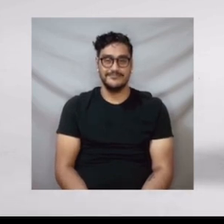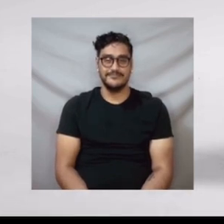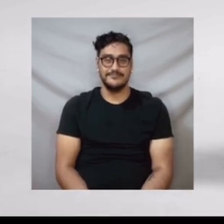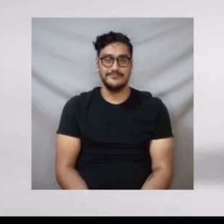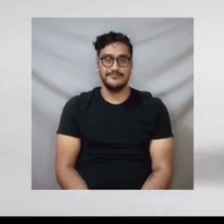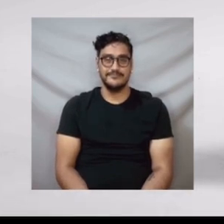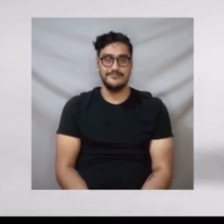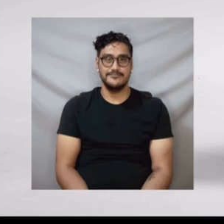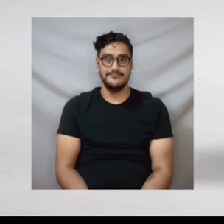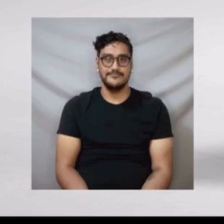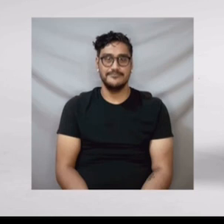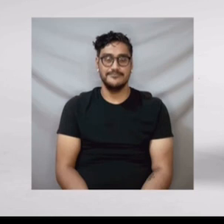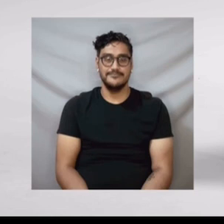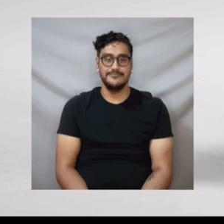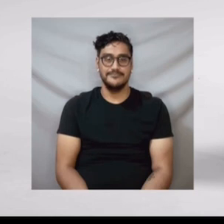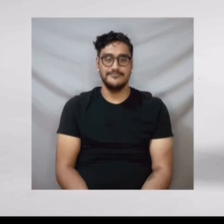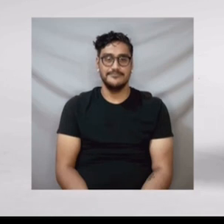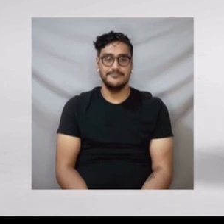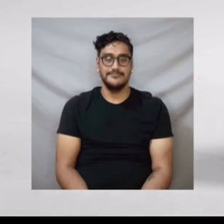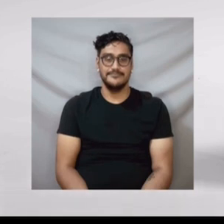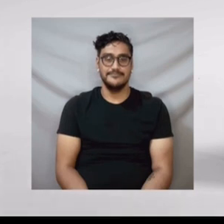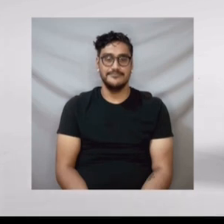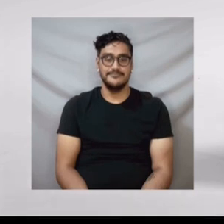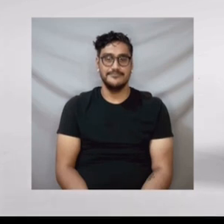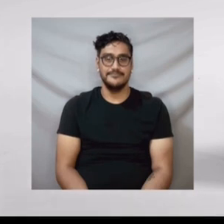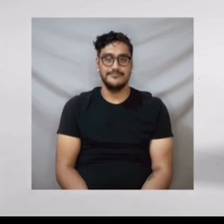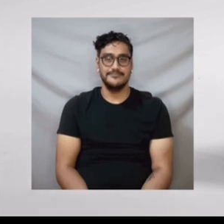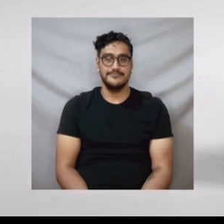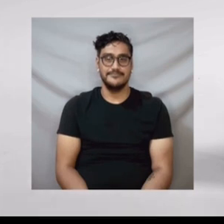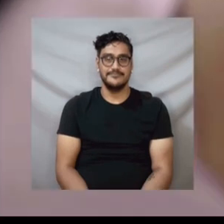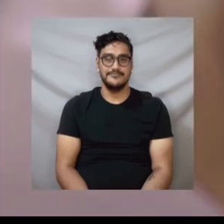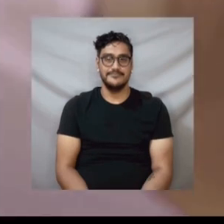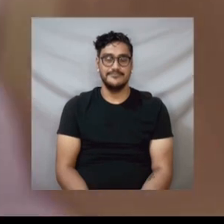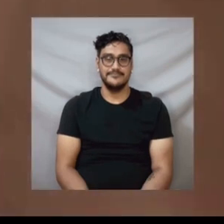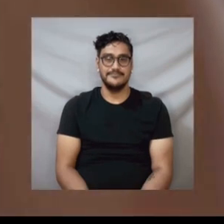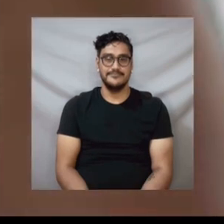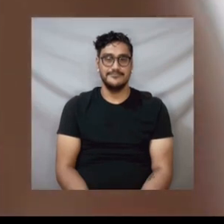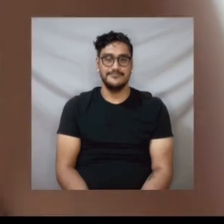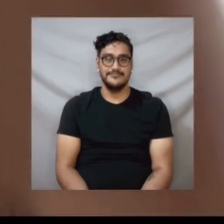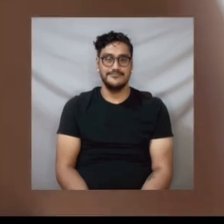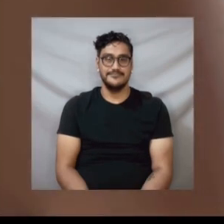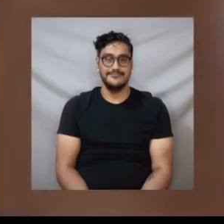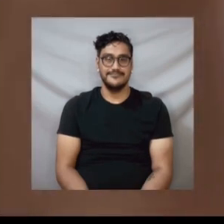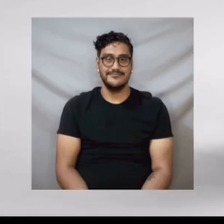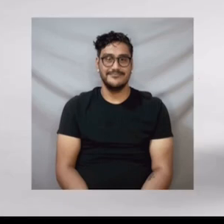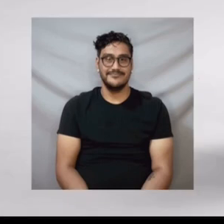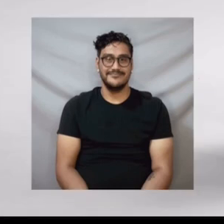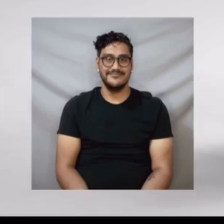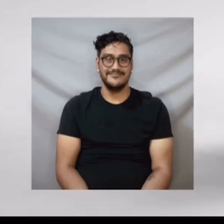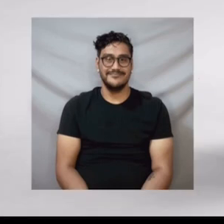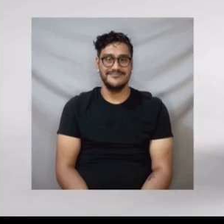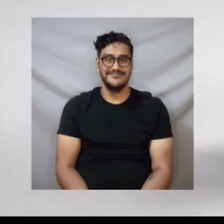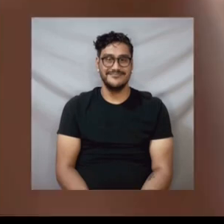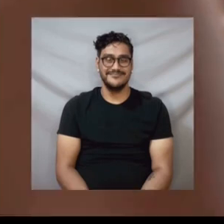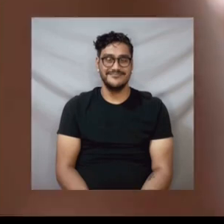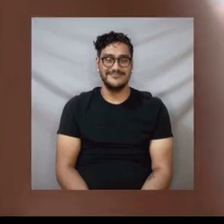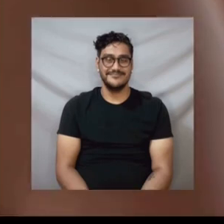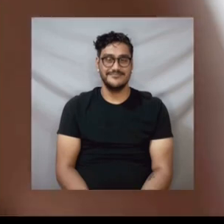pensar por arreglar